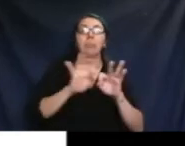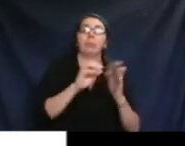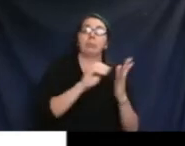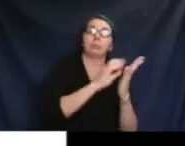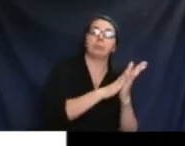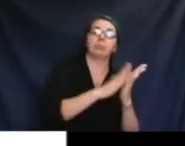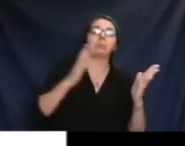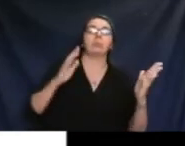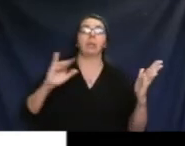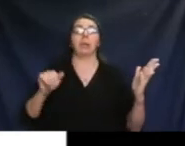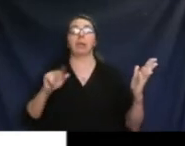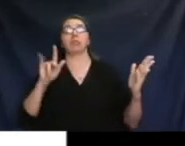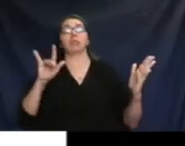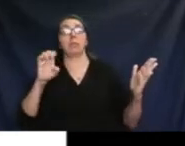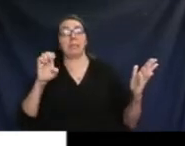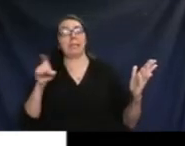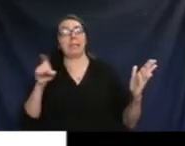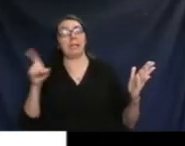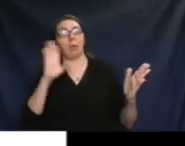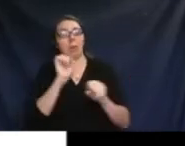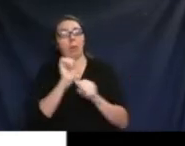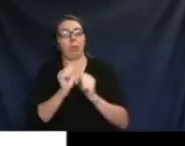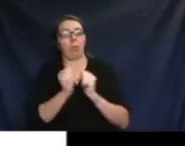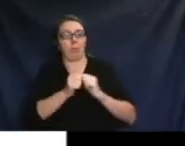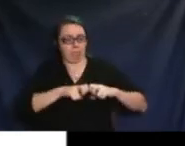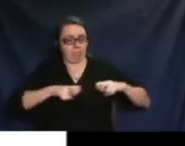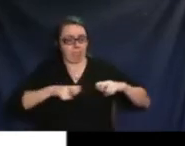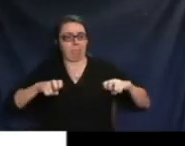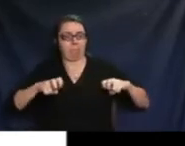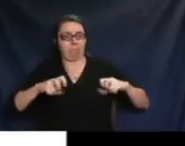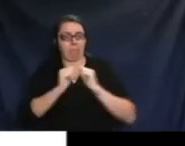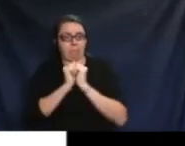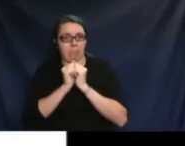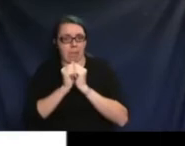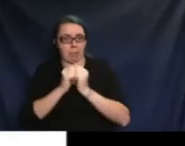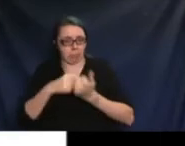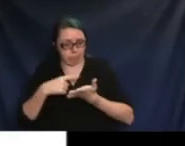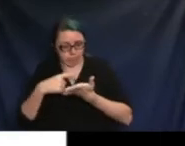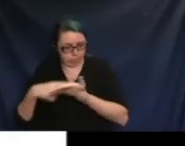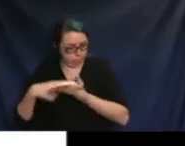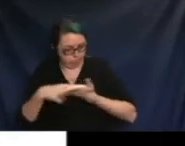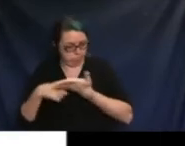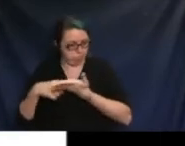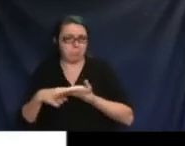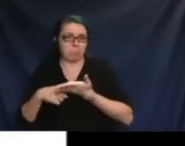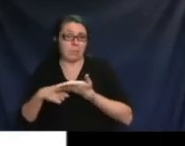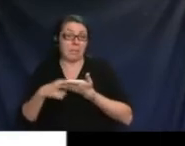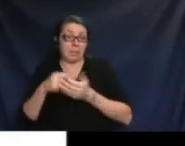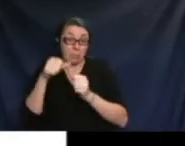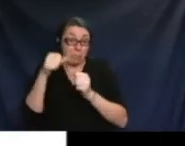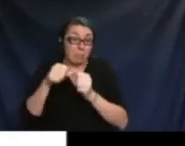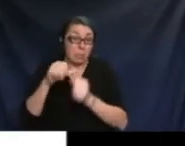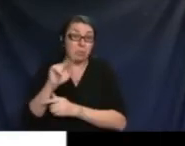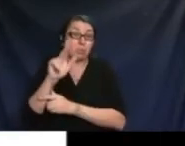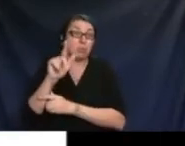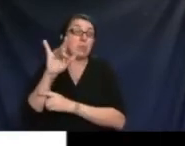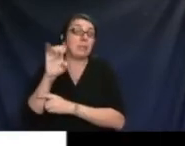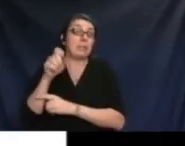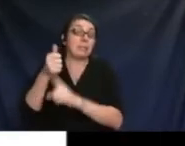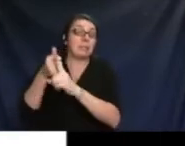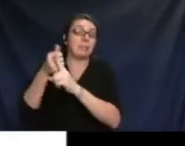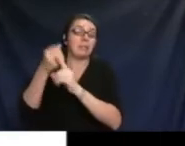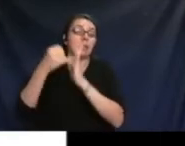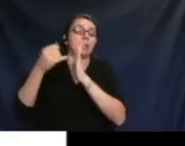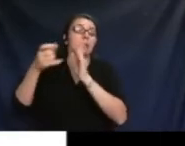with the jury, the Toronto Arts Council juries. But from an artistic director perspective, it's important that there's